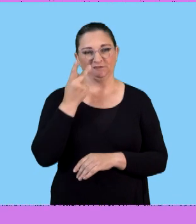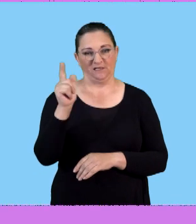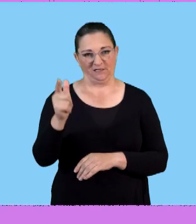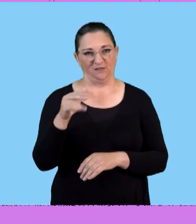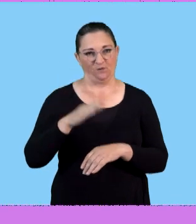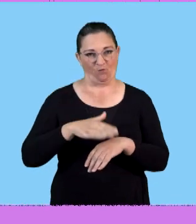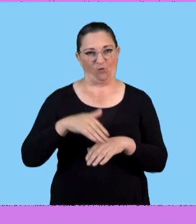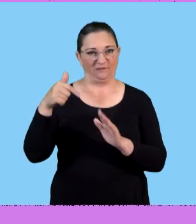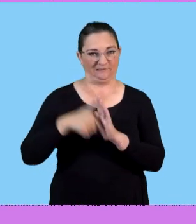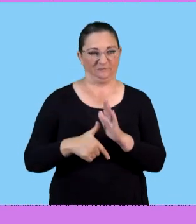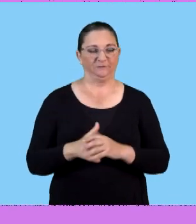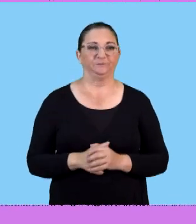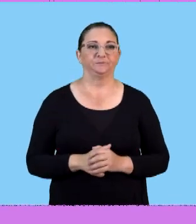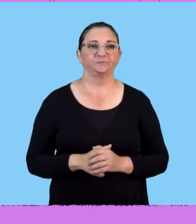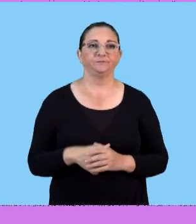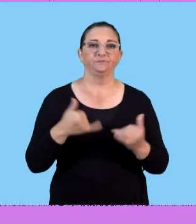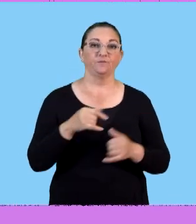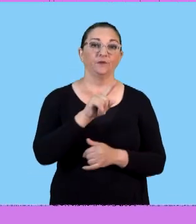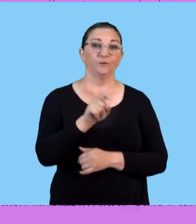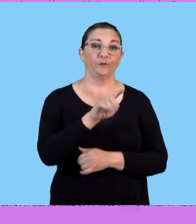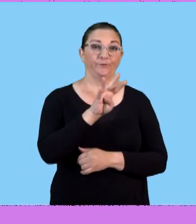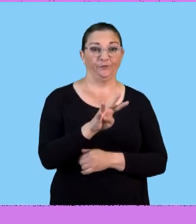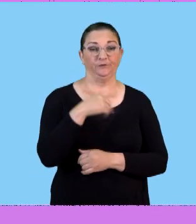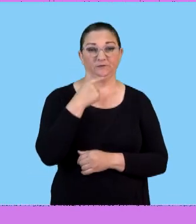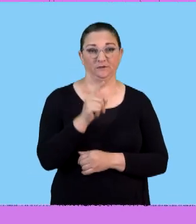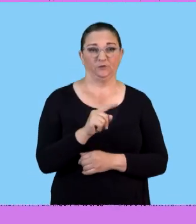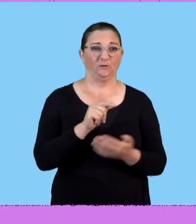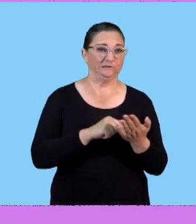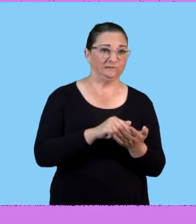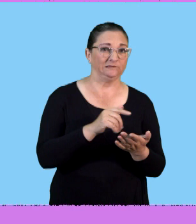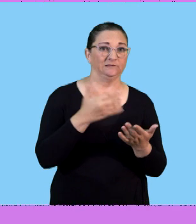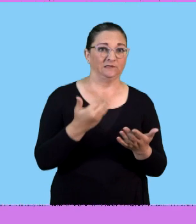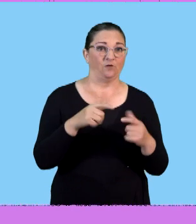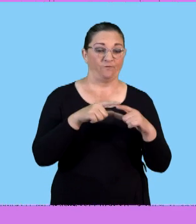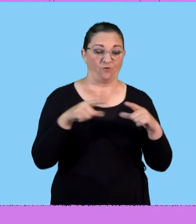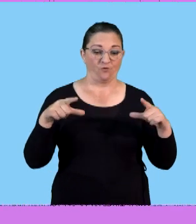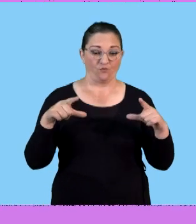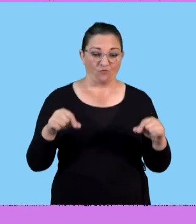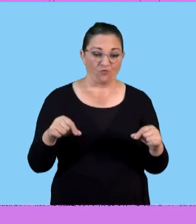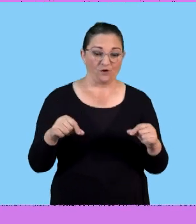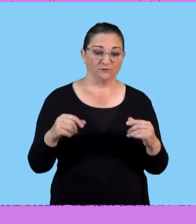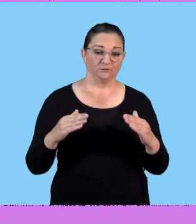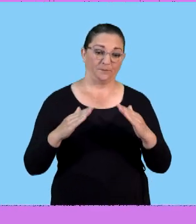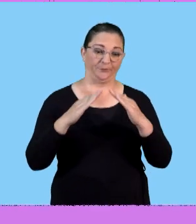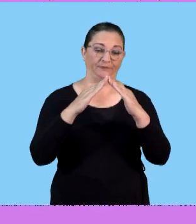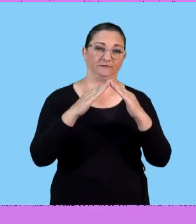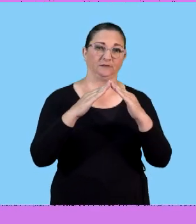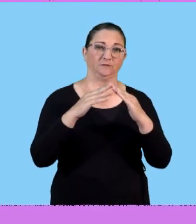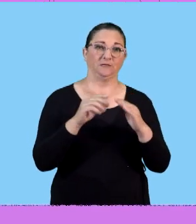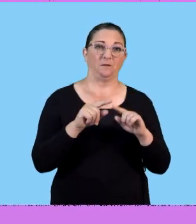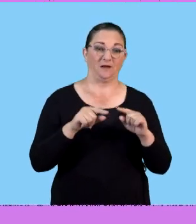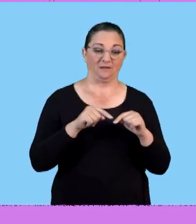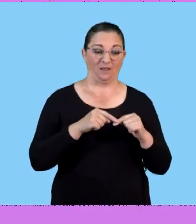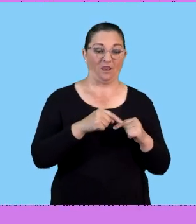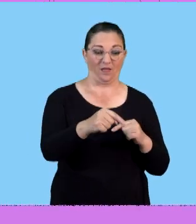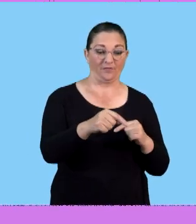that later on in our lesson. Okay, question number 4. It says calculate the volume of a rectangular prism